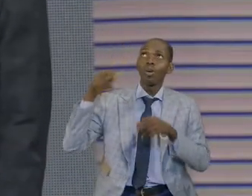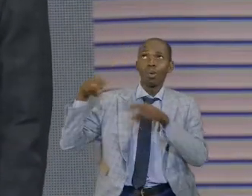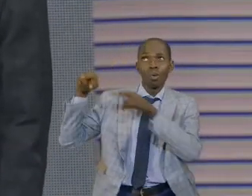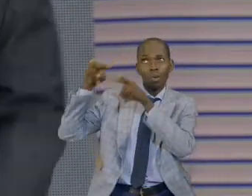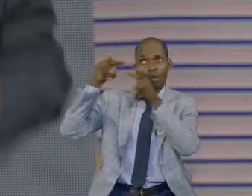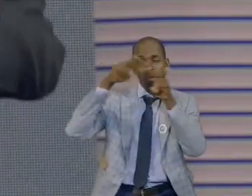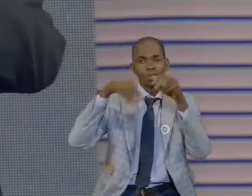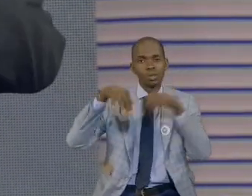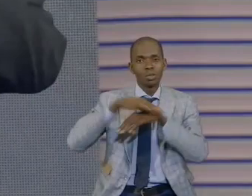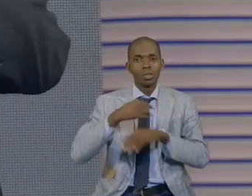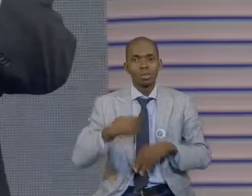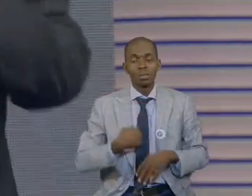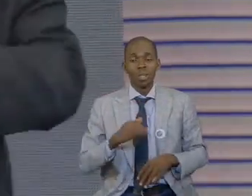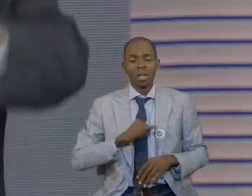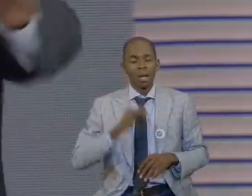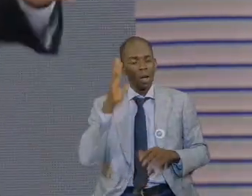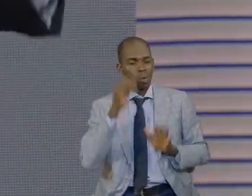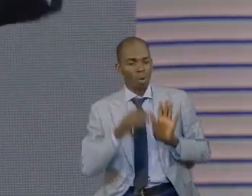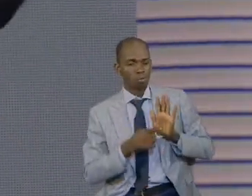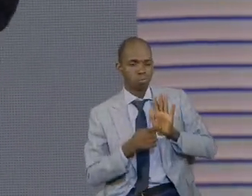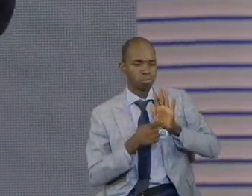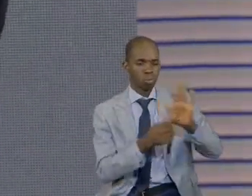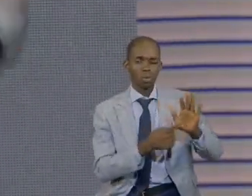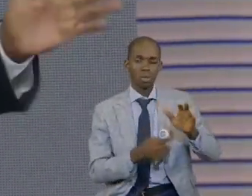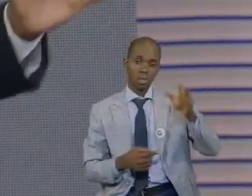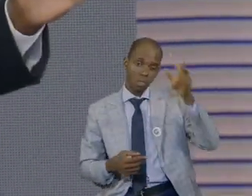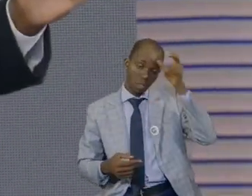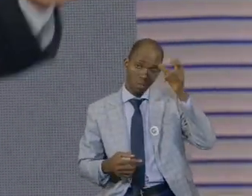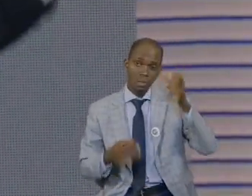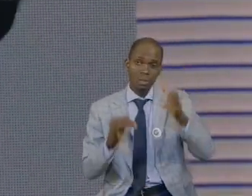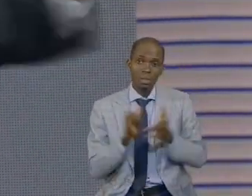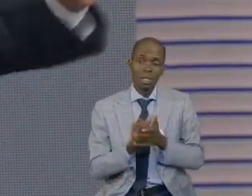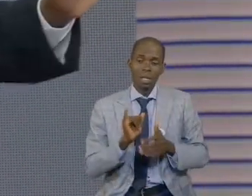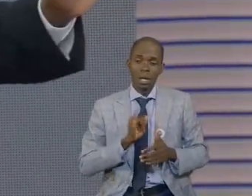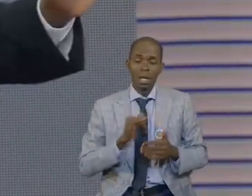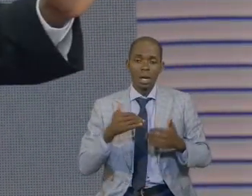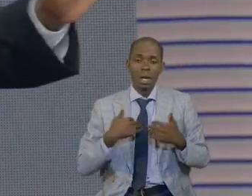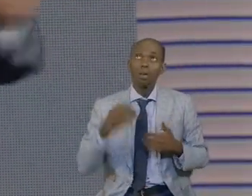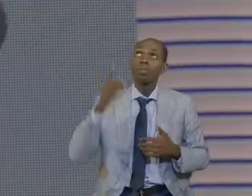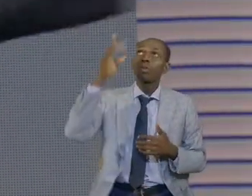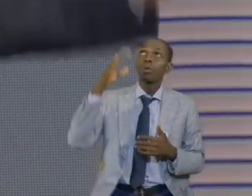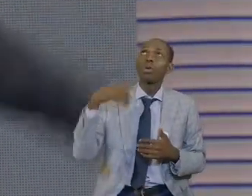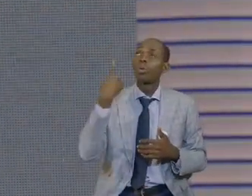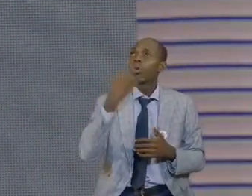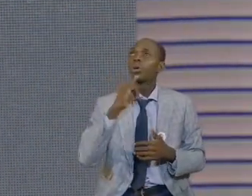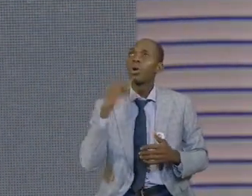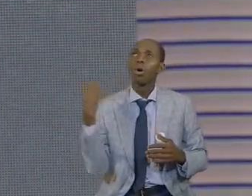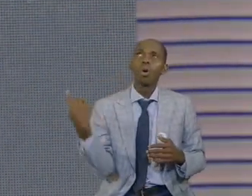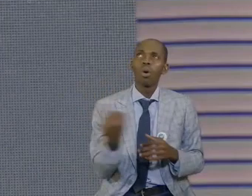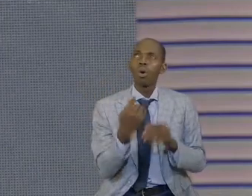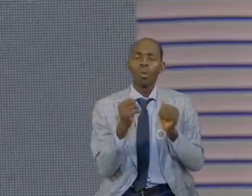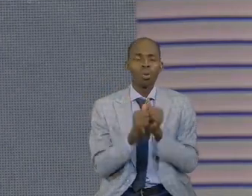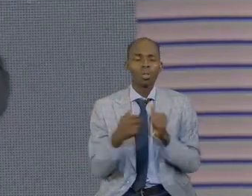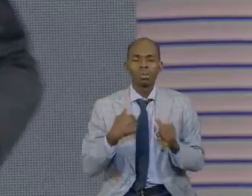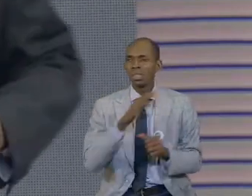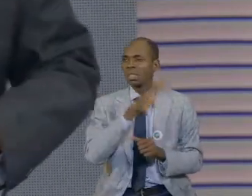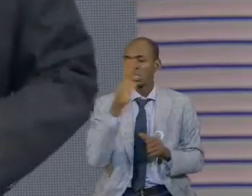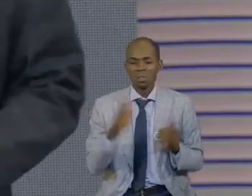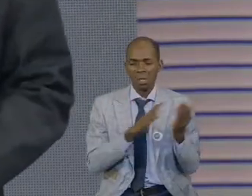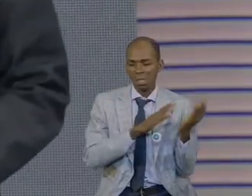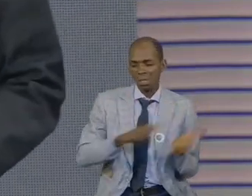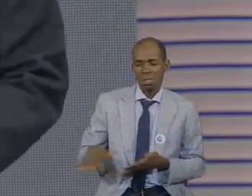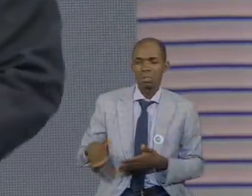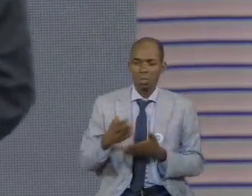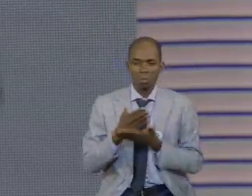the devil that I have God who is always with me, who will never leave me, who will never forsake me.